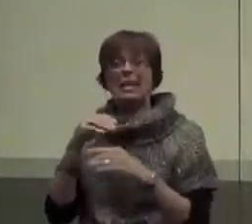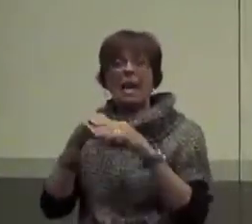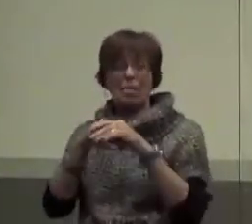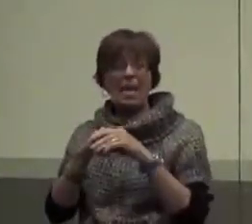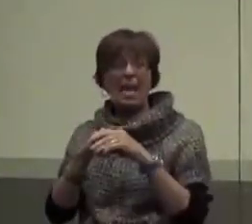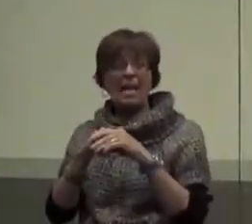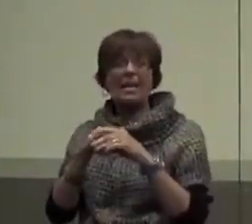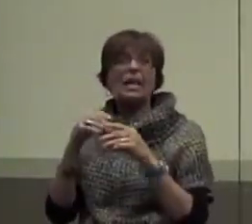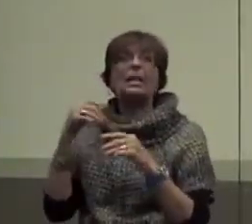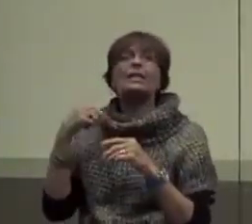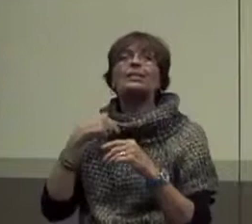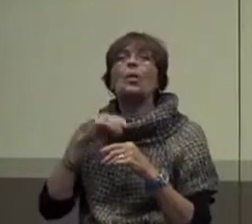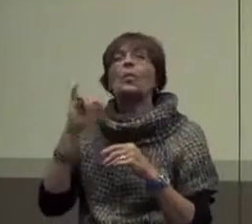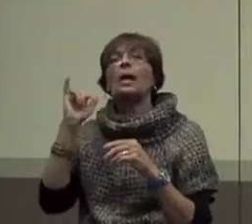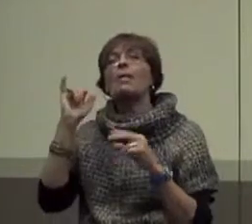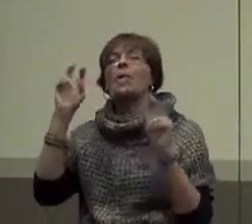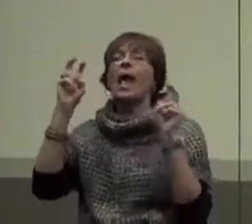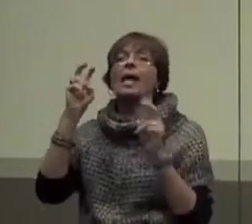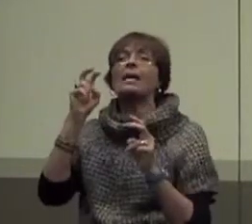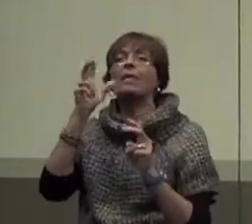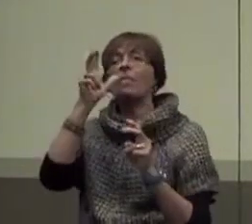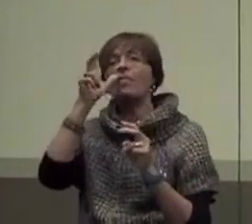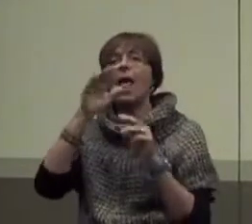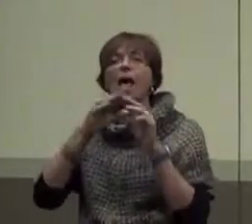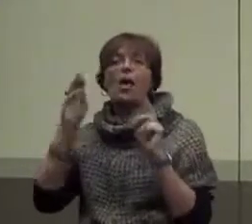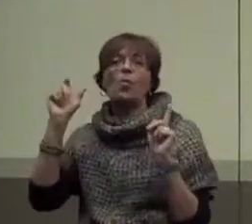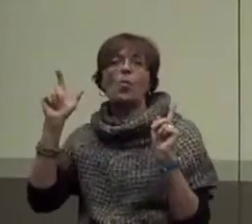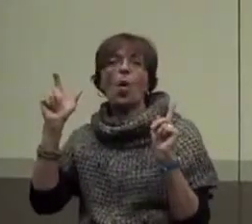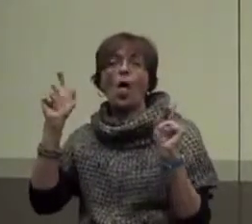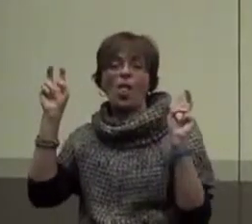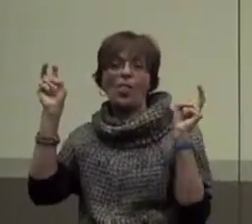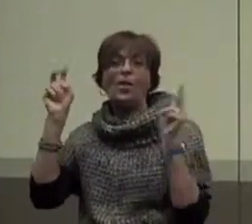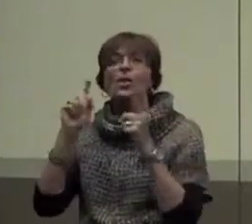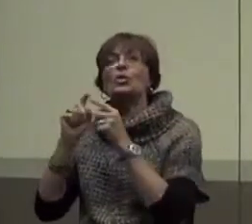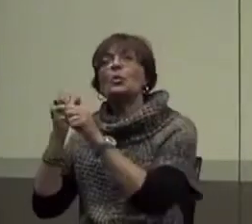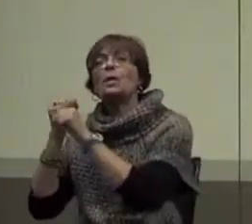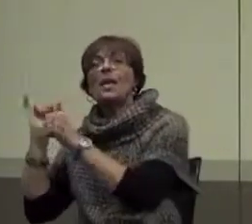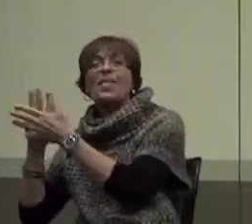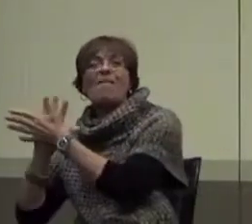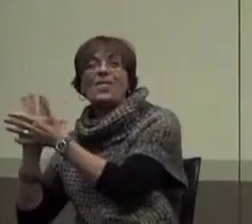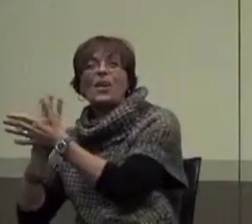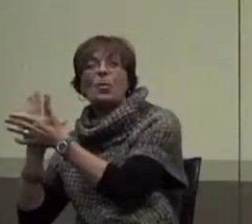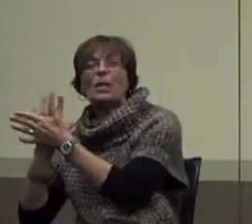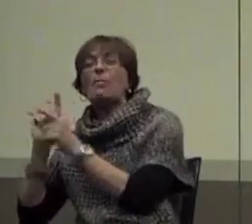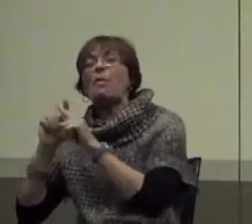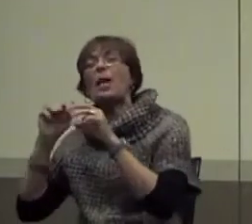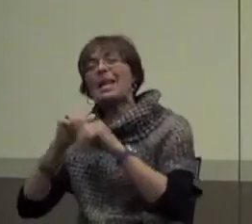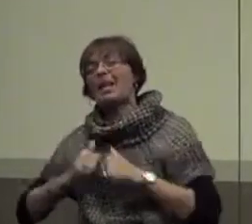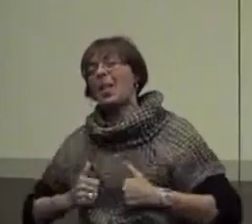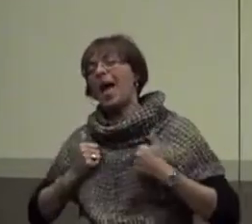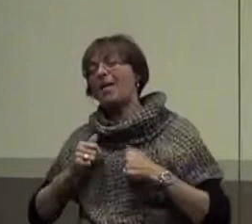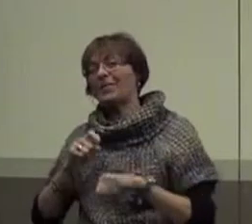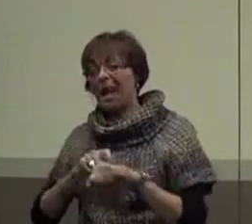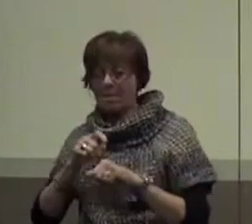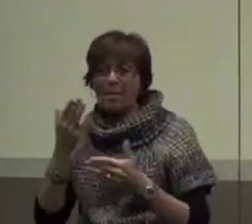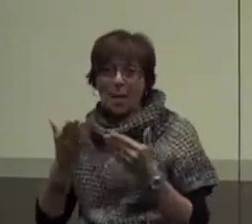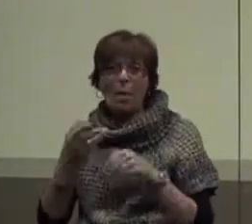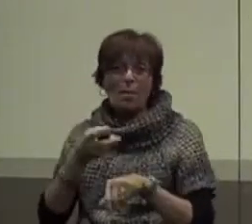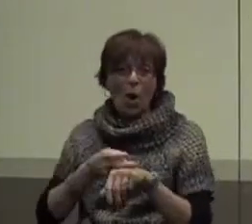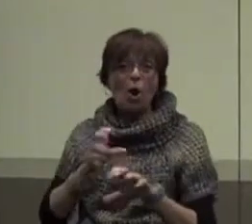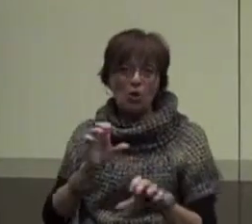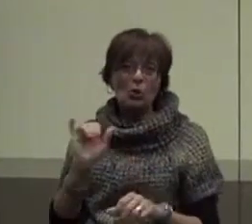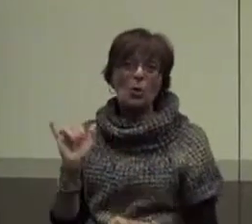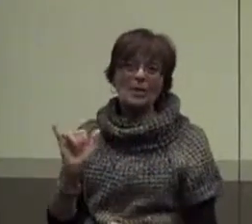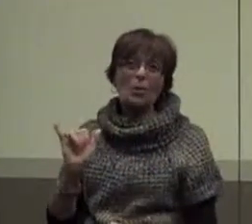want to try to be a fly on the wall and try to figure out how we can get this video clip, but in live time, right? So, and that might be hard to do as